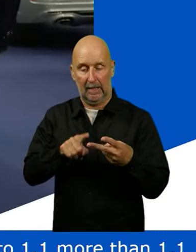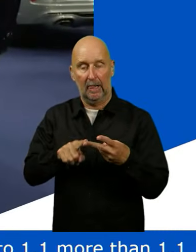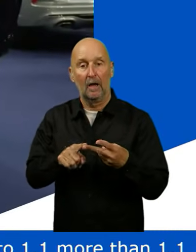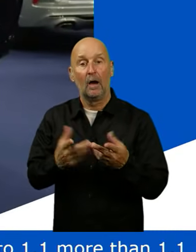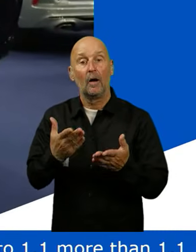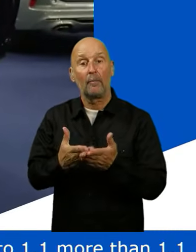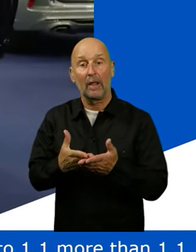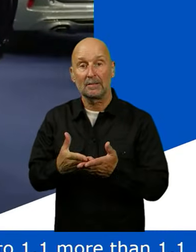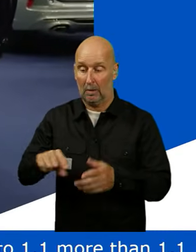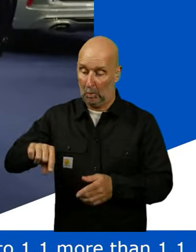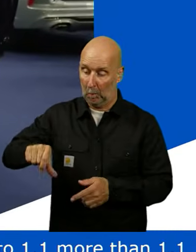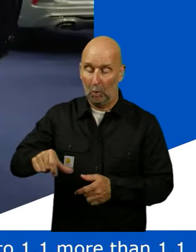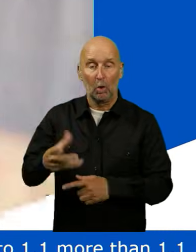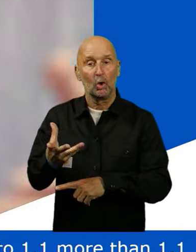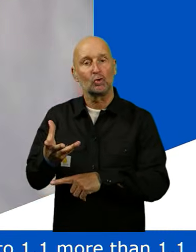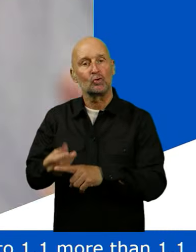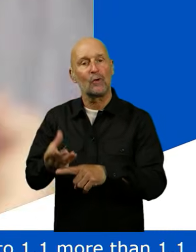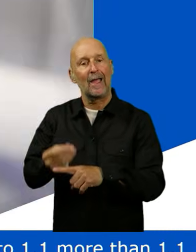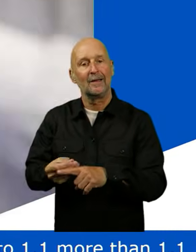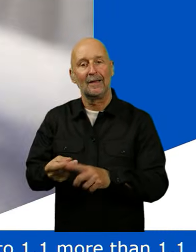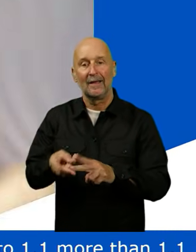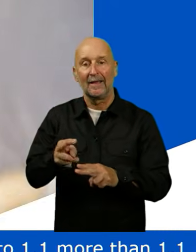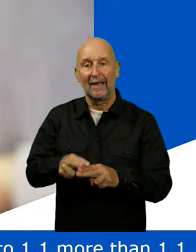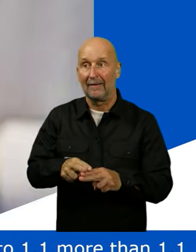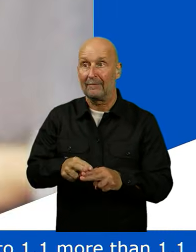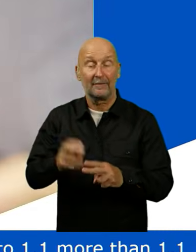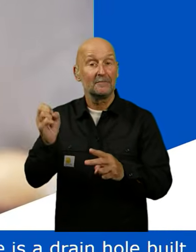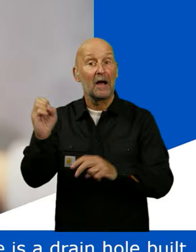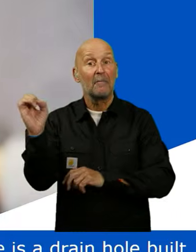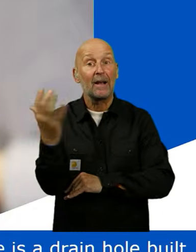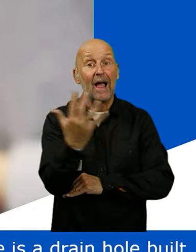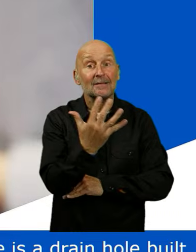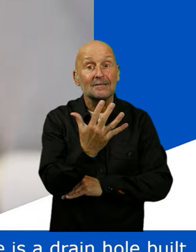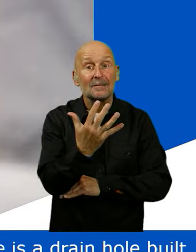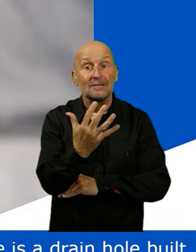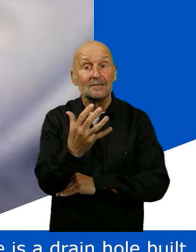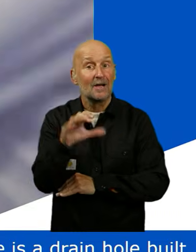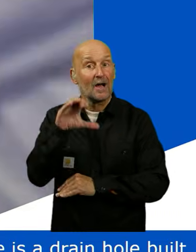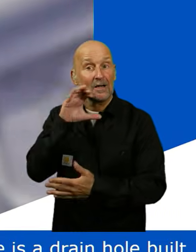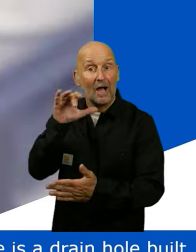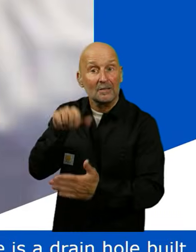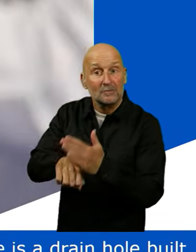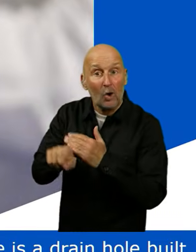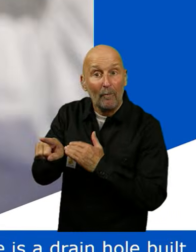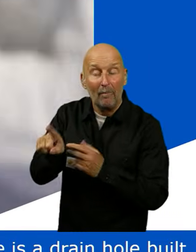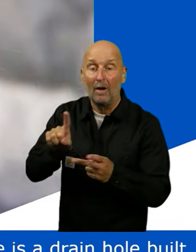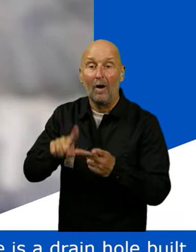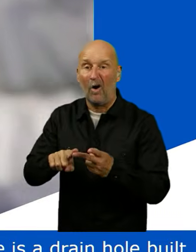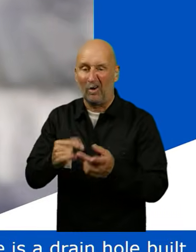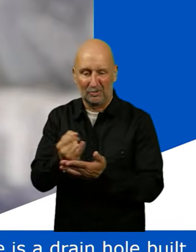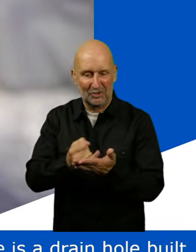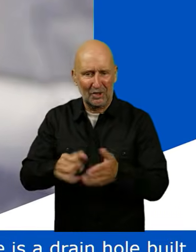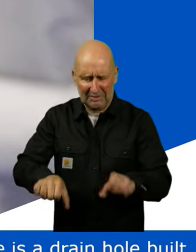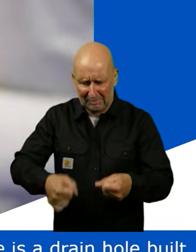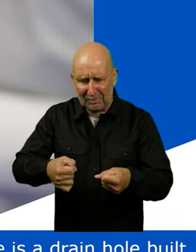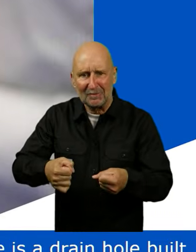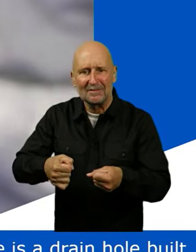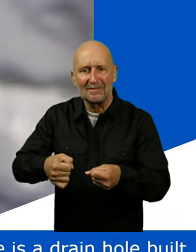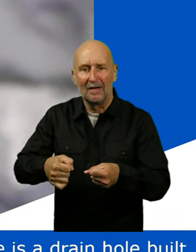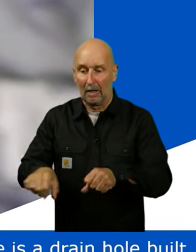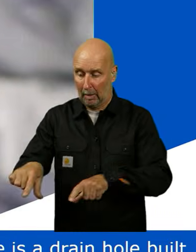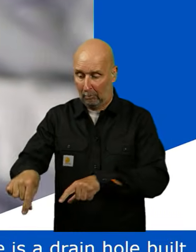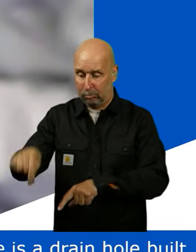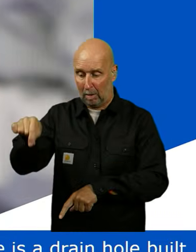drain hole built into the bottom. So if you're getting plants from the garden store, or you're popping muddy boots in there, you can simply pull out the drain